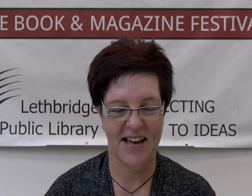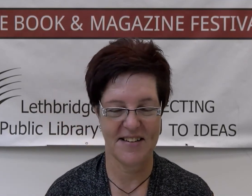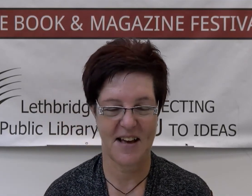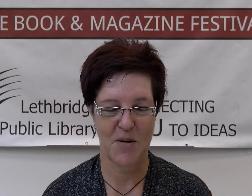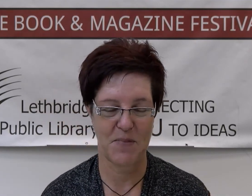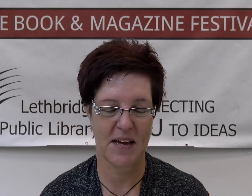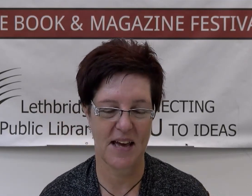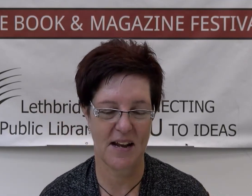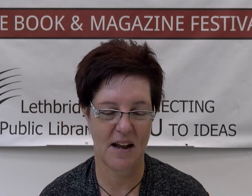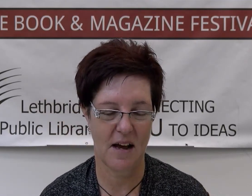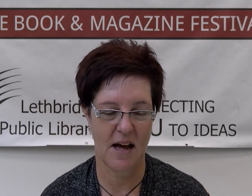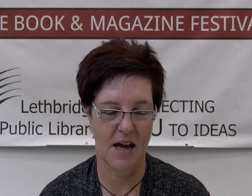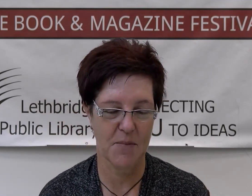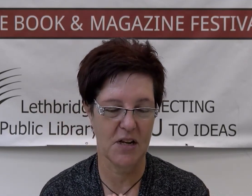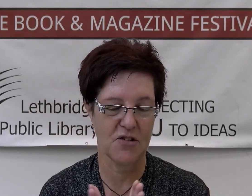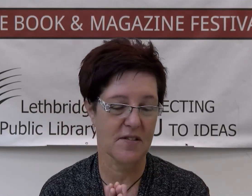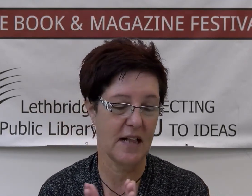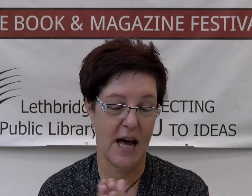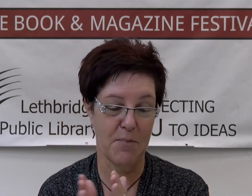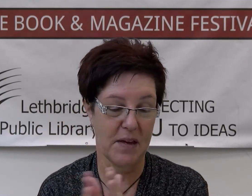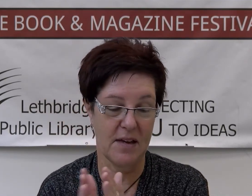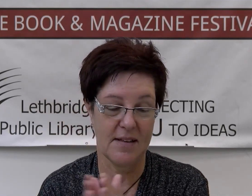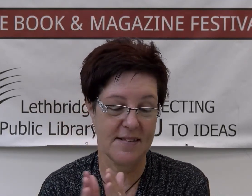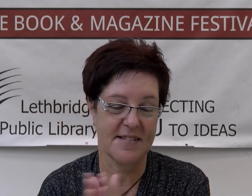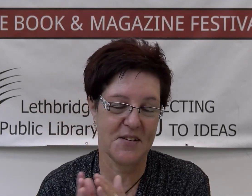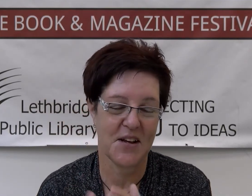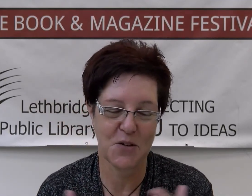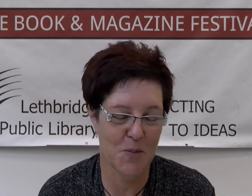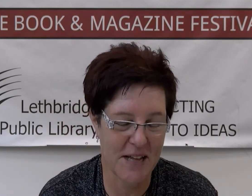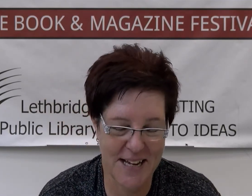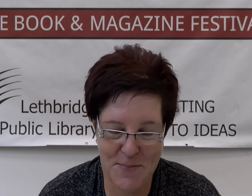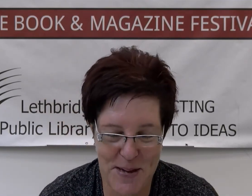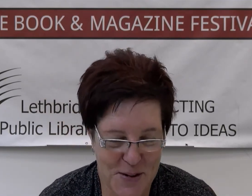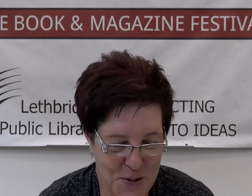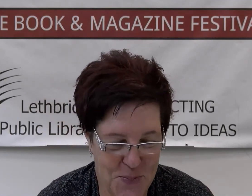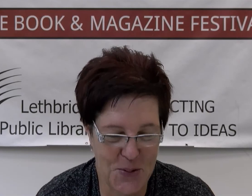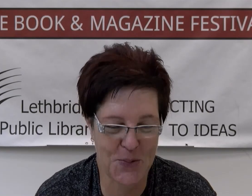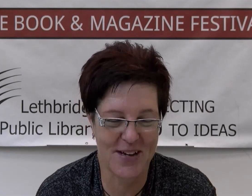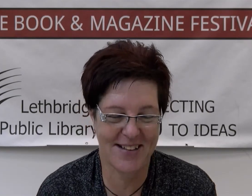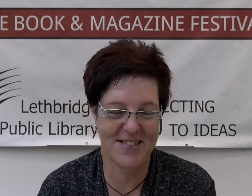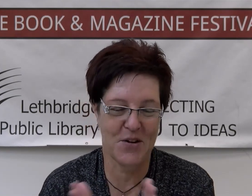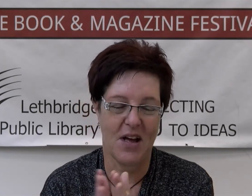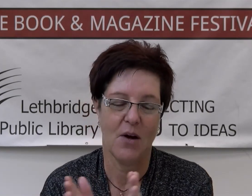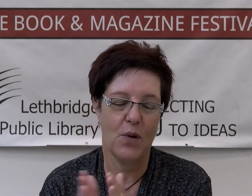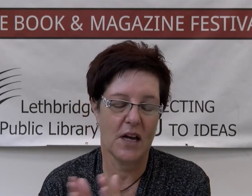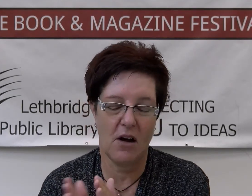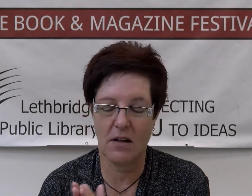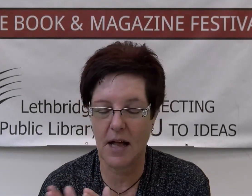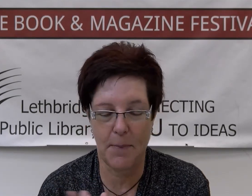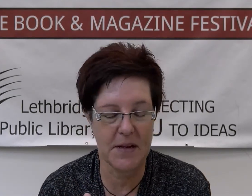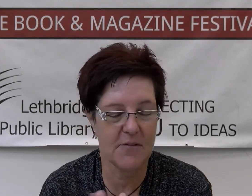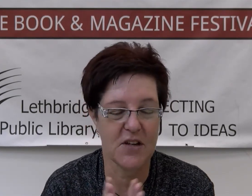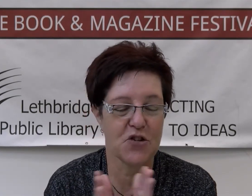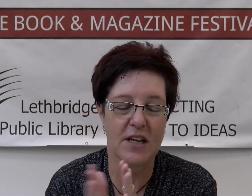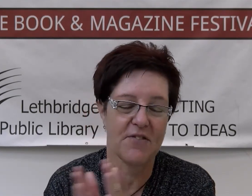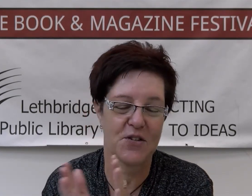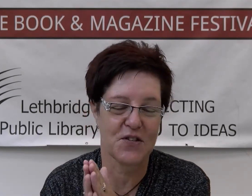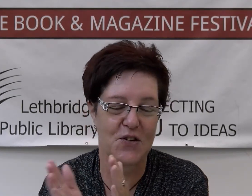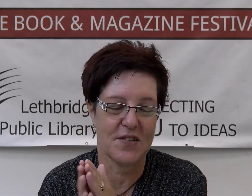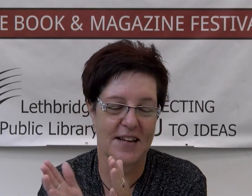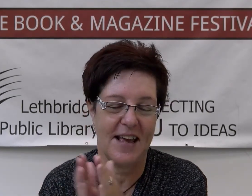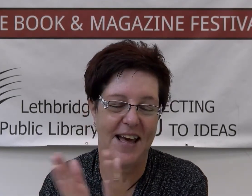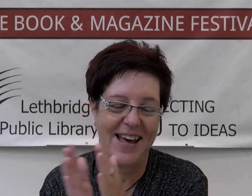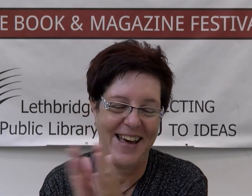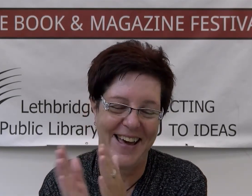there. And again, I'm going to just clap, because normally in a big group we would. So we can all clap individually